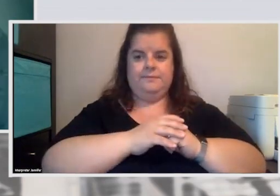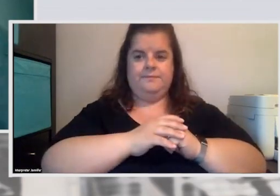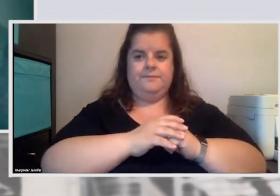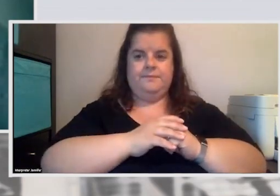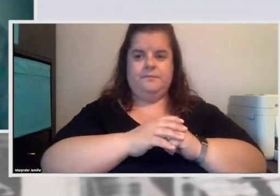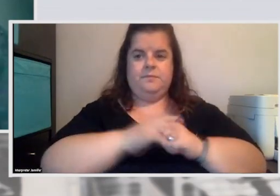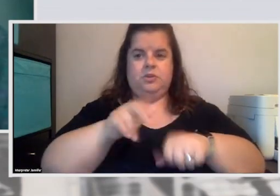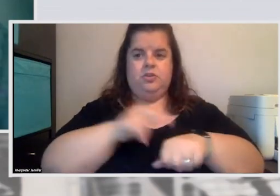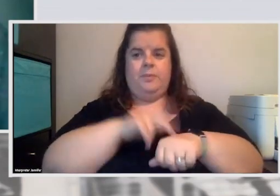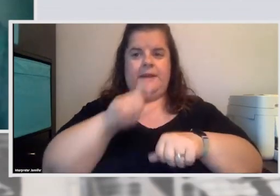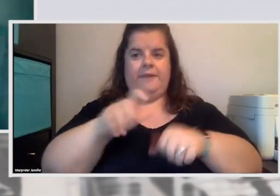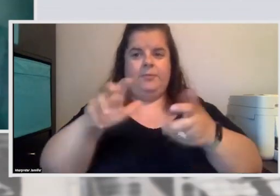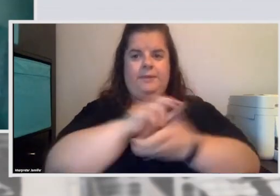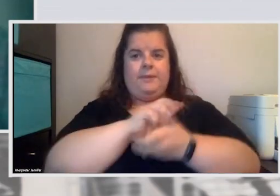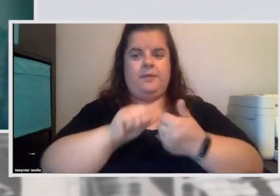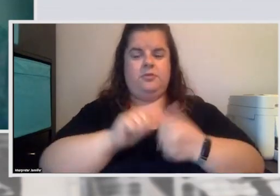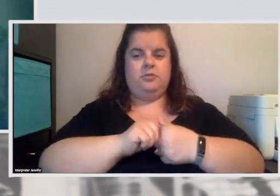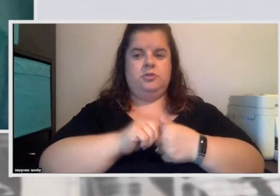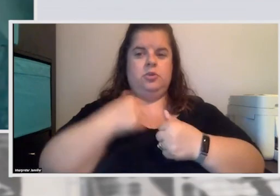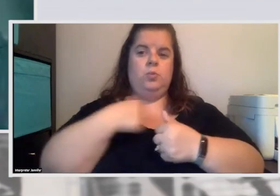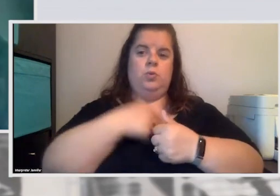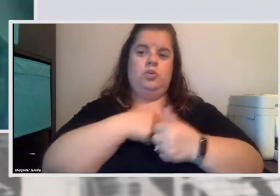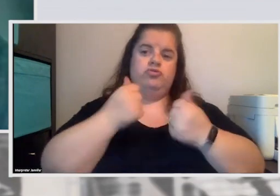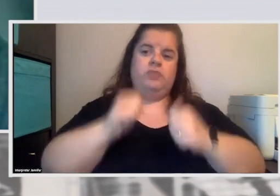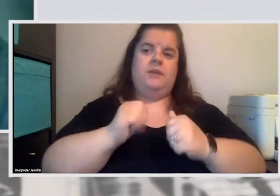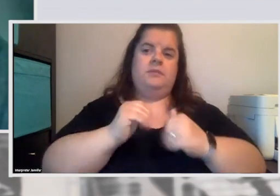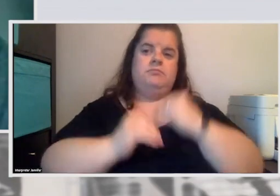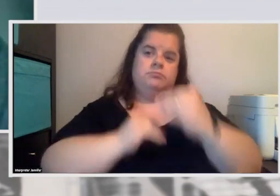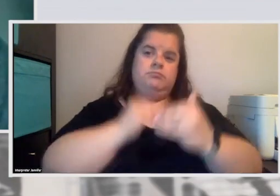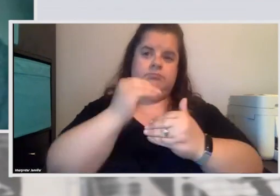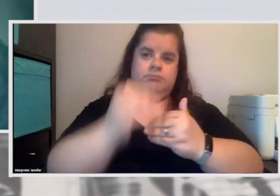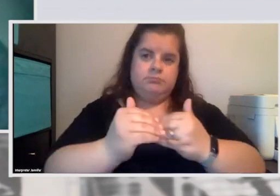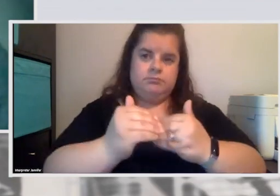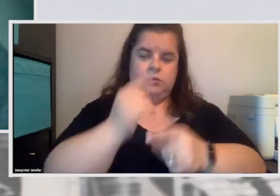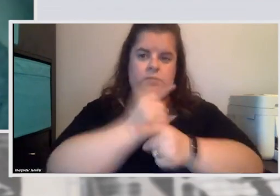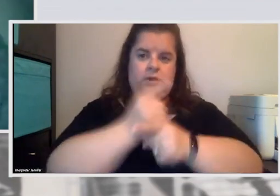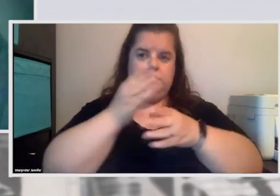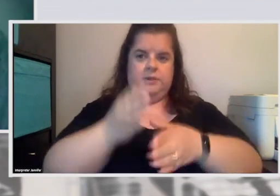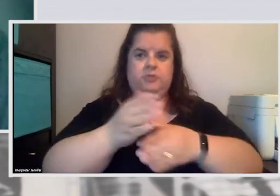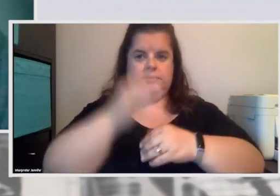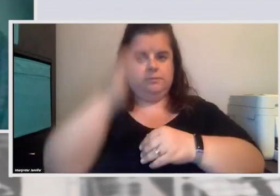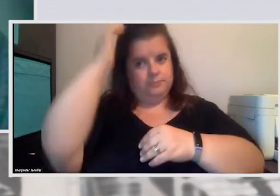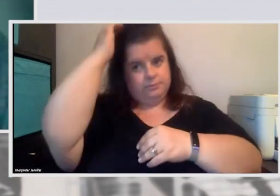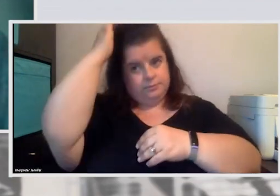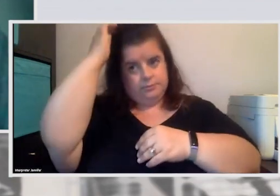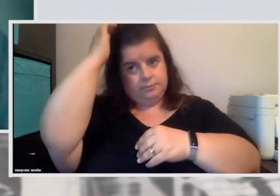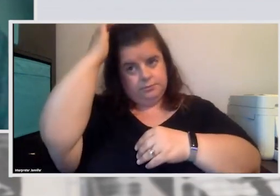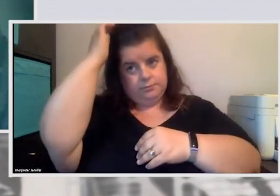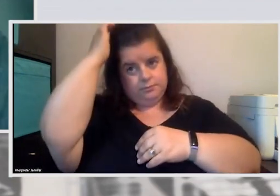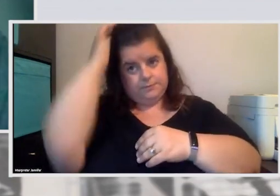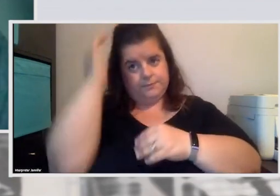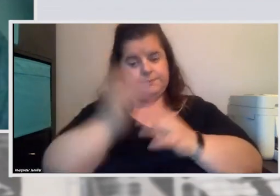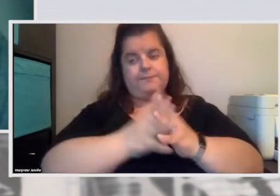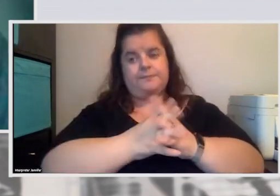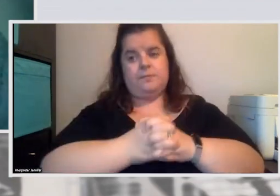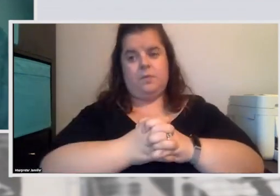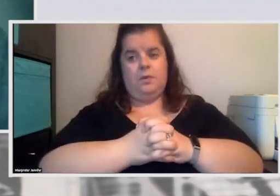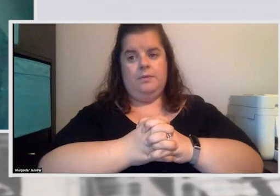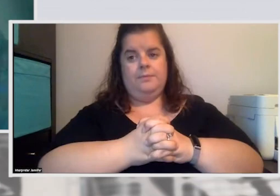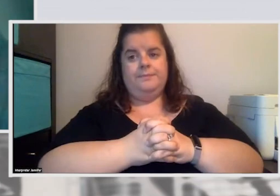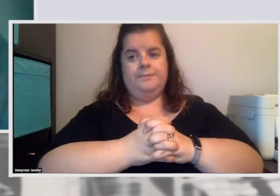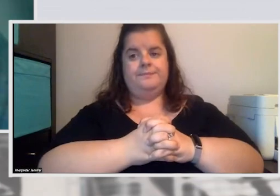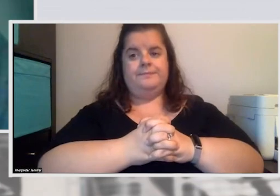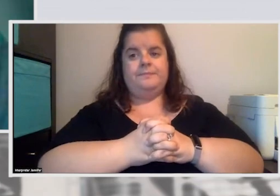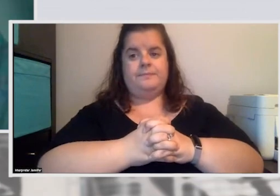to be demolished. So we're taking some steps in that direction right now as well. It's part of